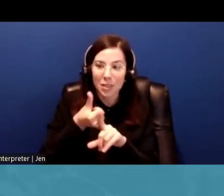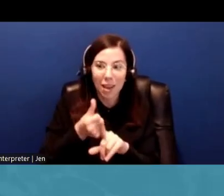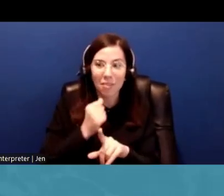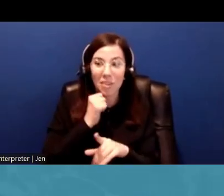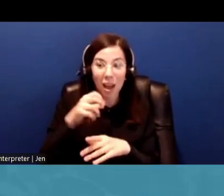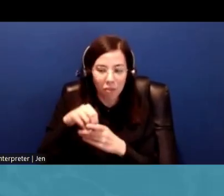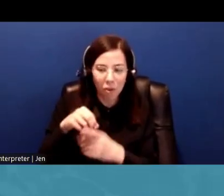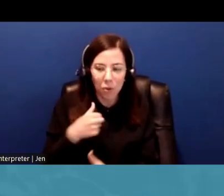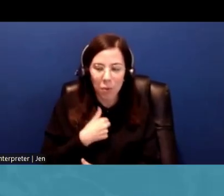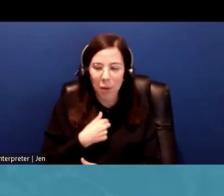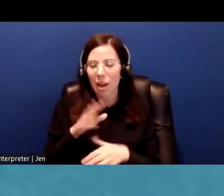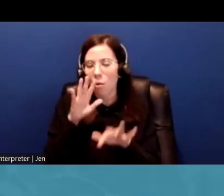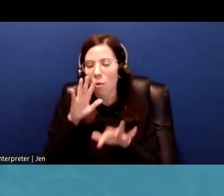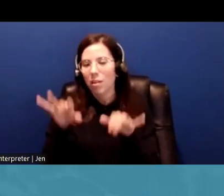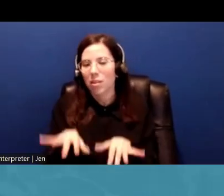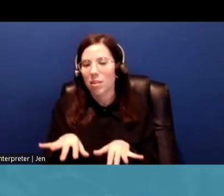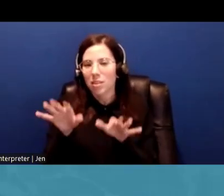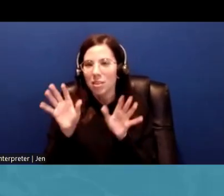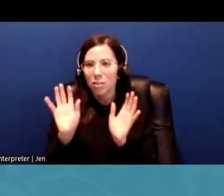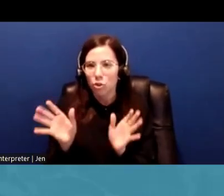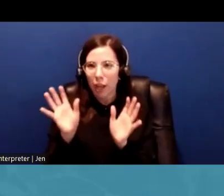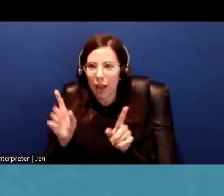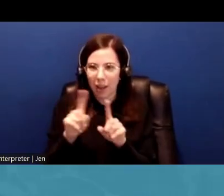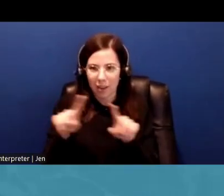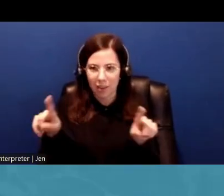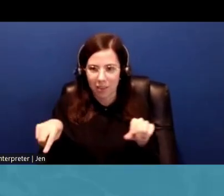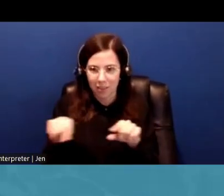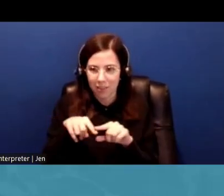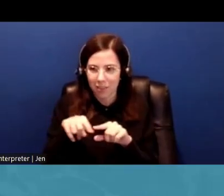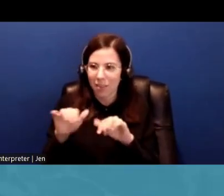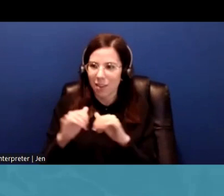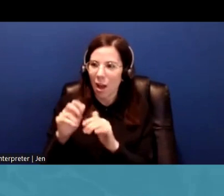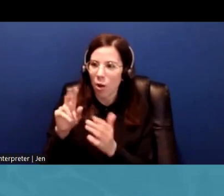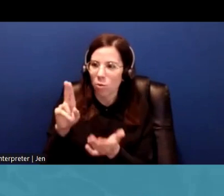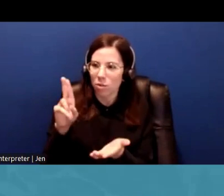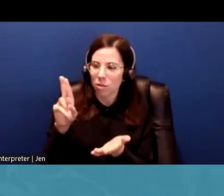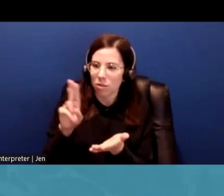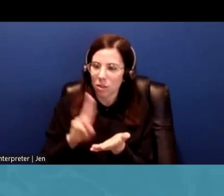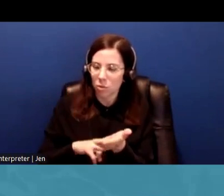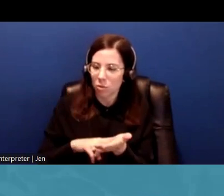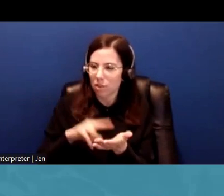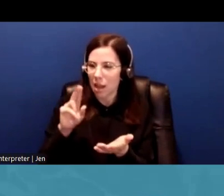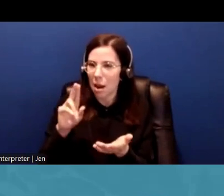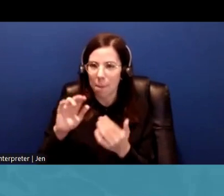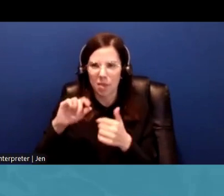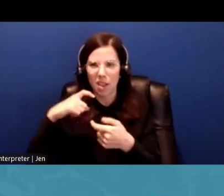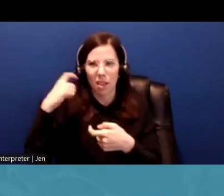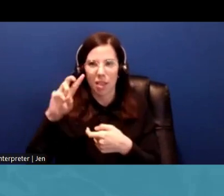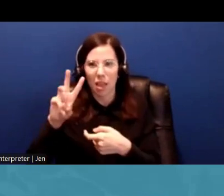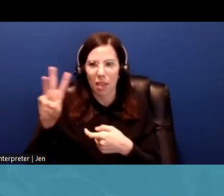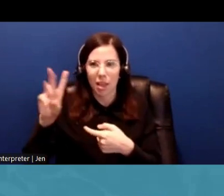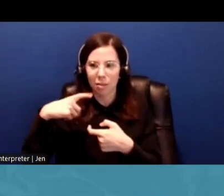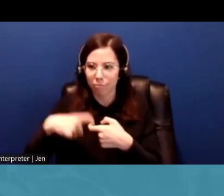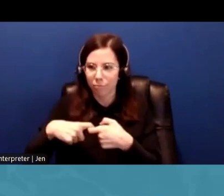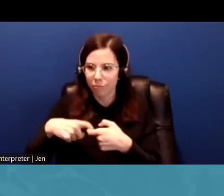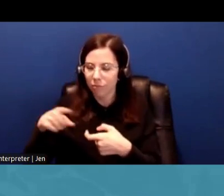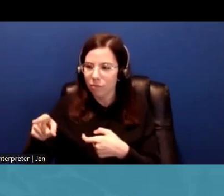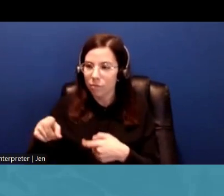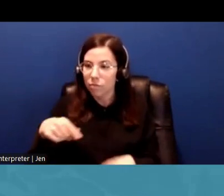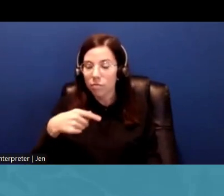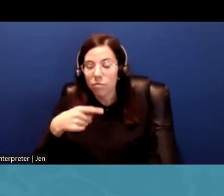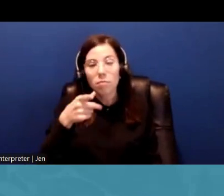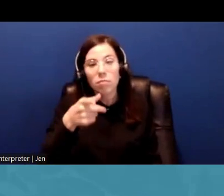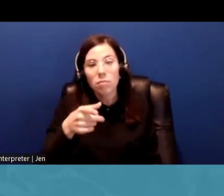chat the link to sign up. But the pro bono portal